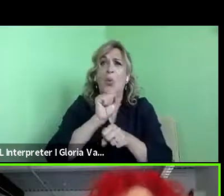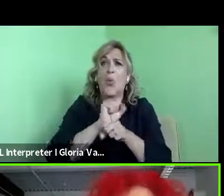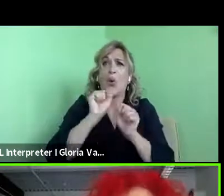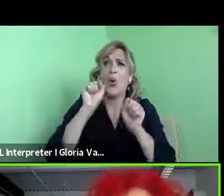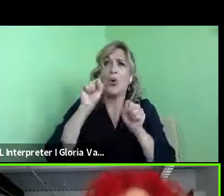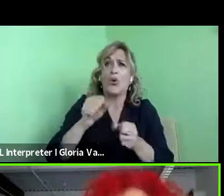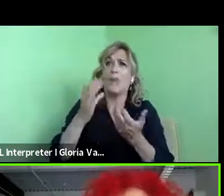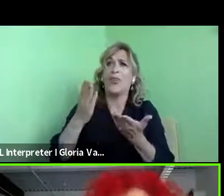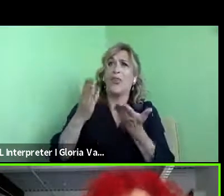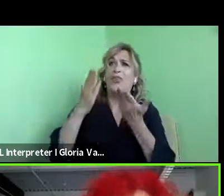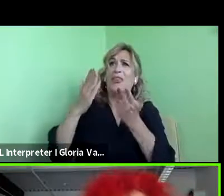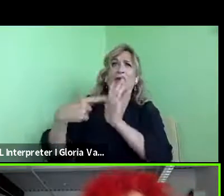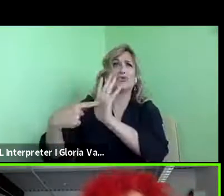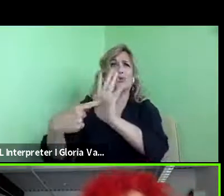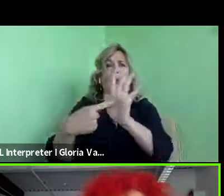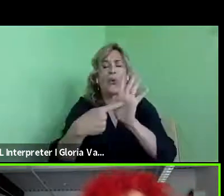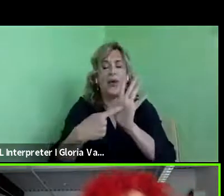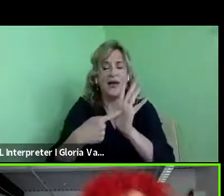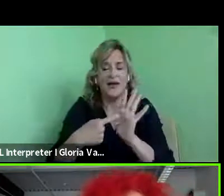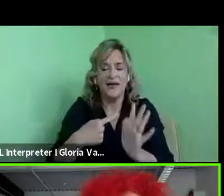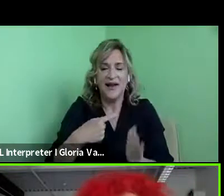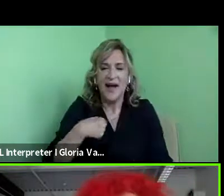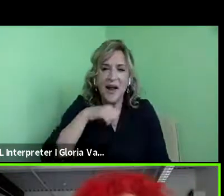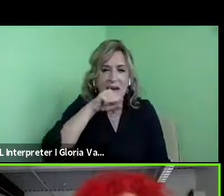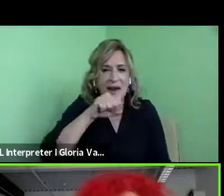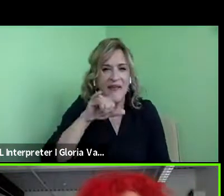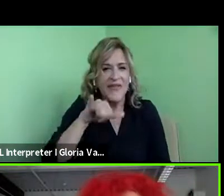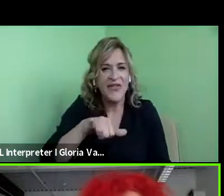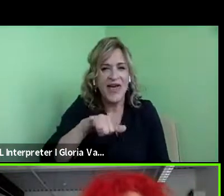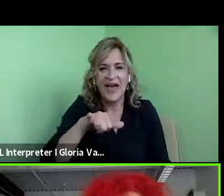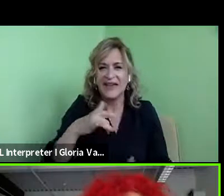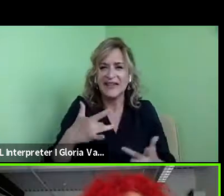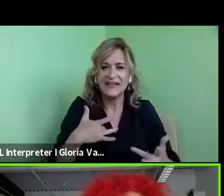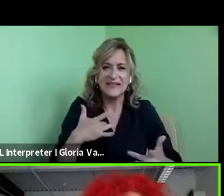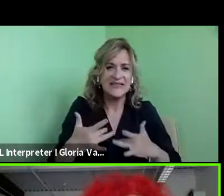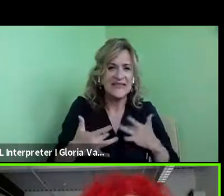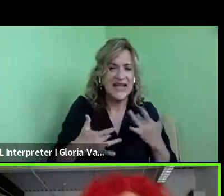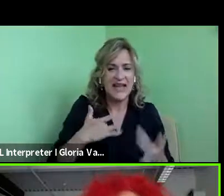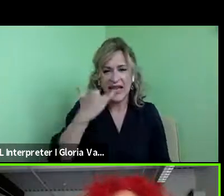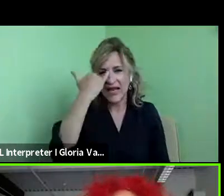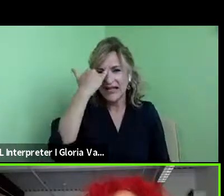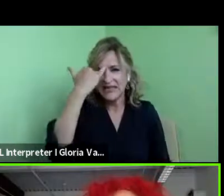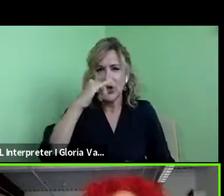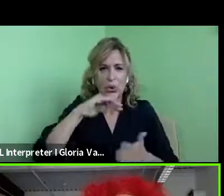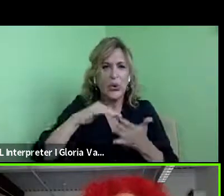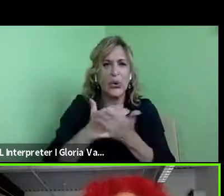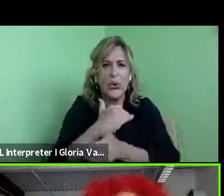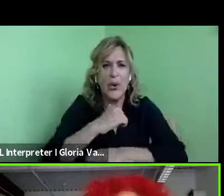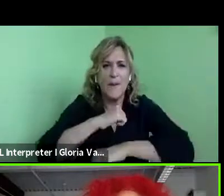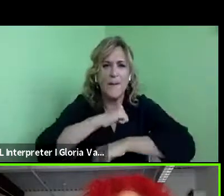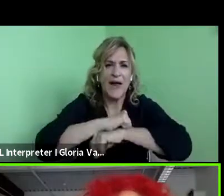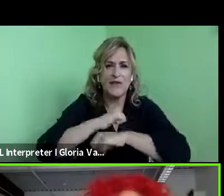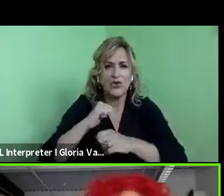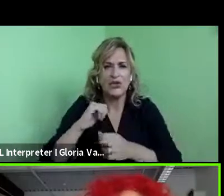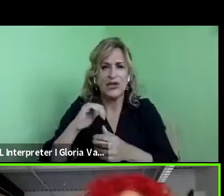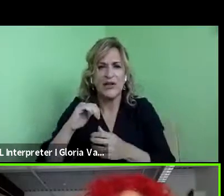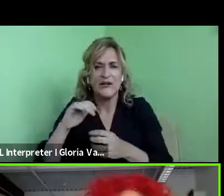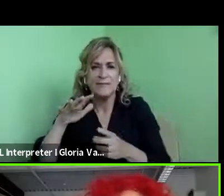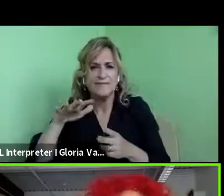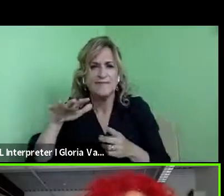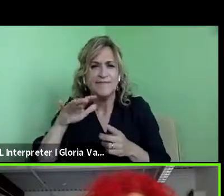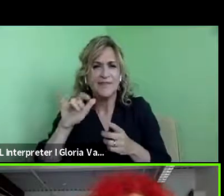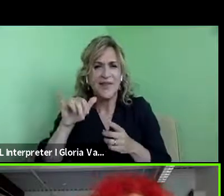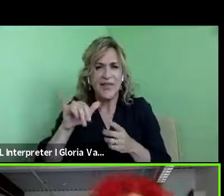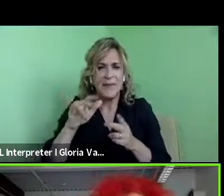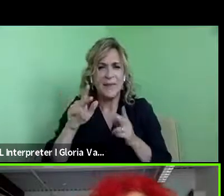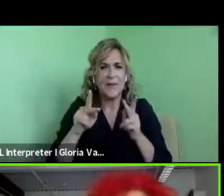But I just love that, such an exciting idea, the creation of new platforms, and